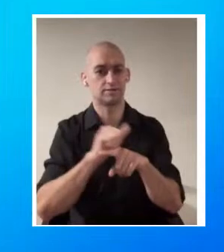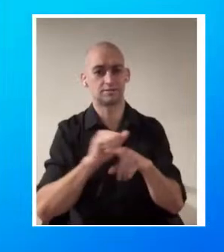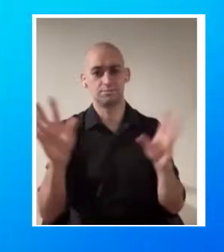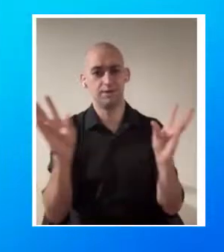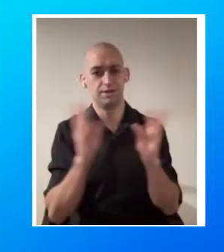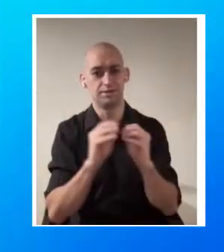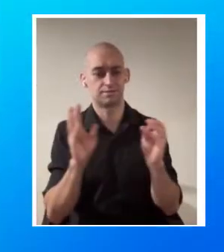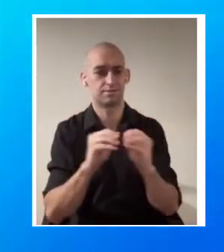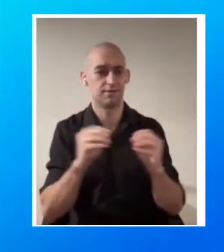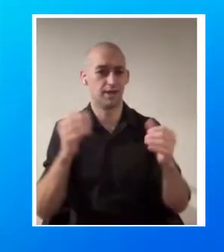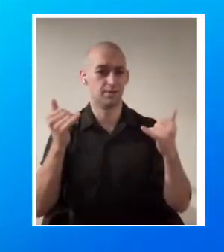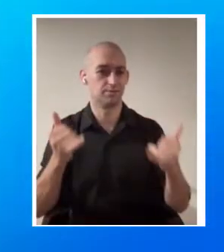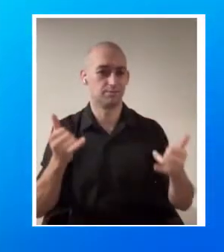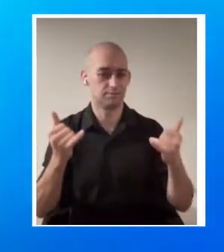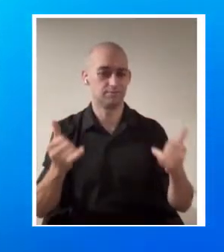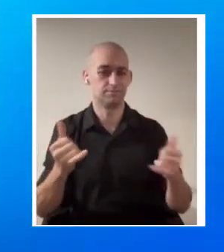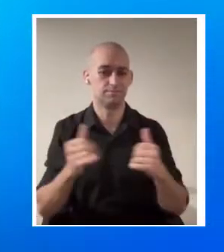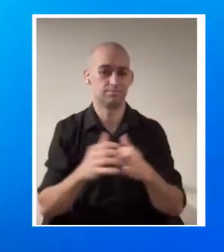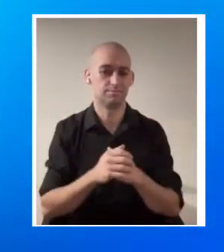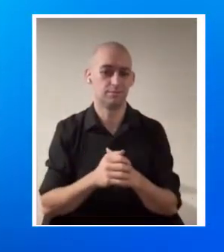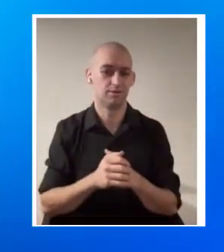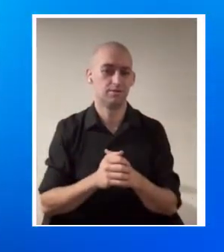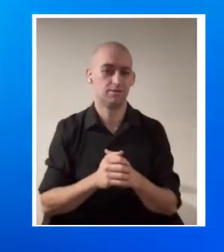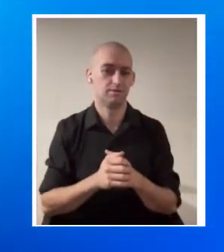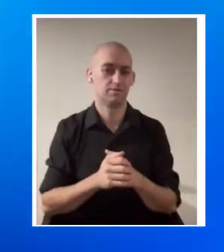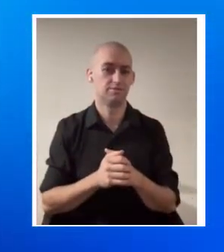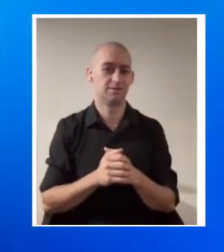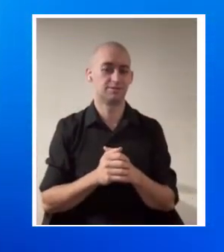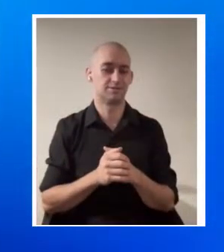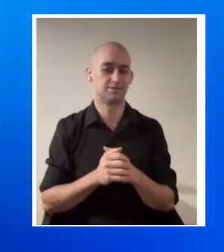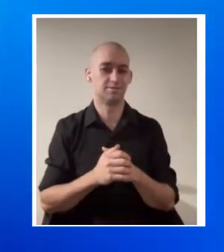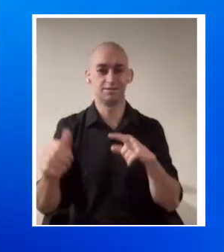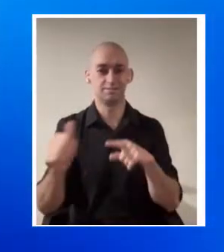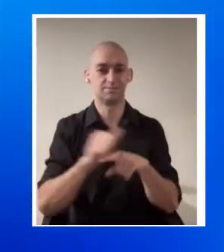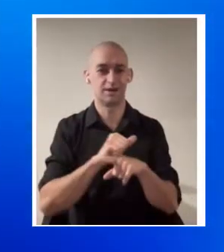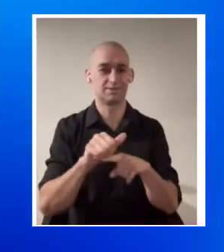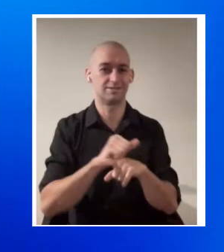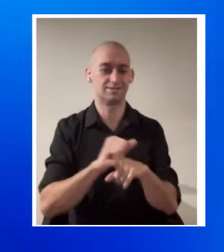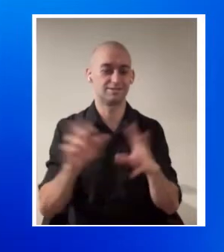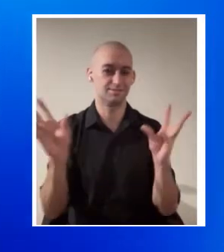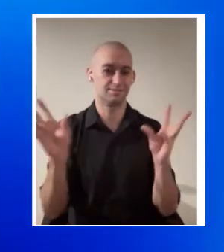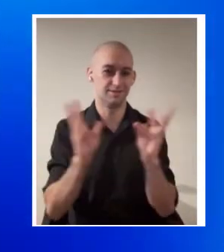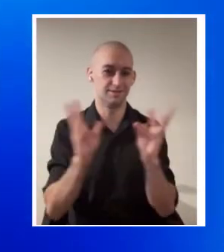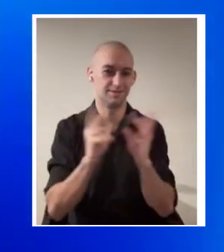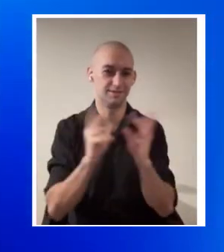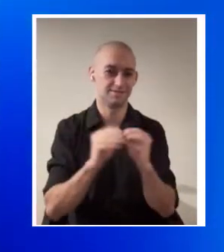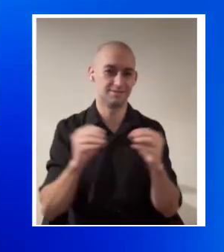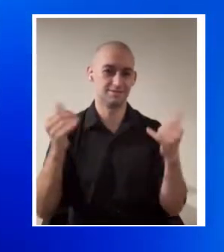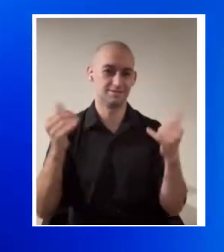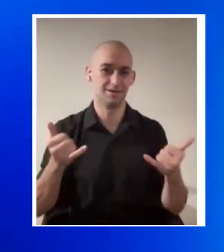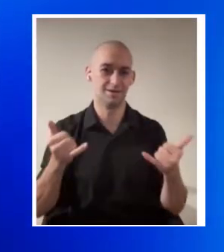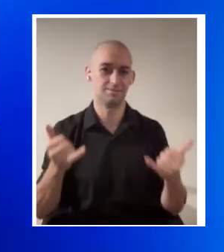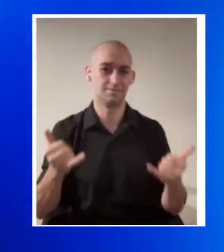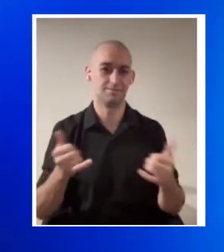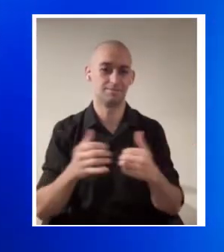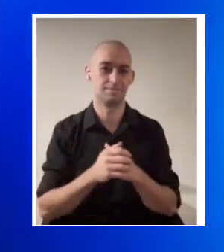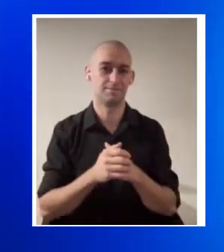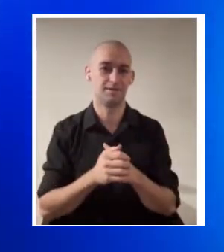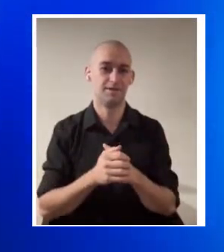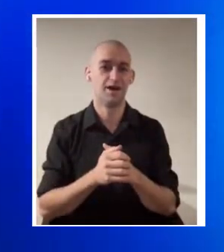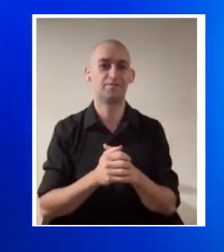should be able to have your second screen within larger font or bigger size that you can be able to read off the